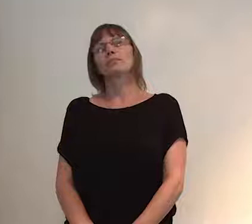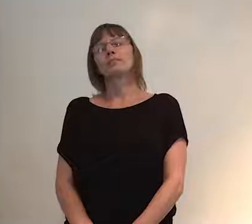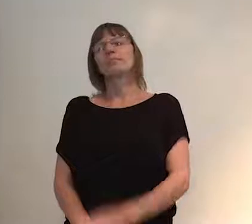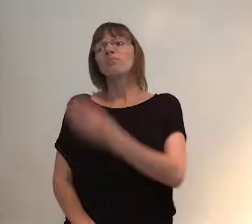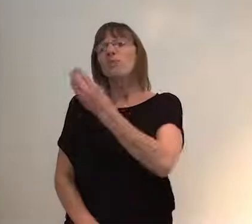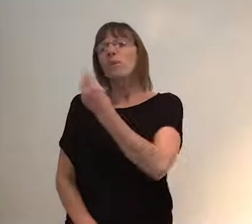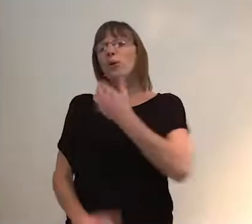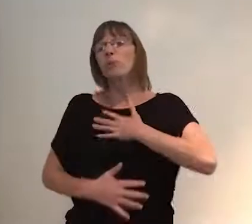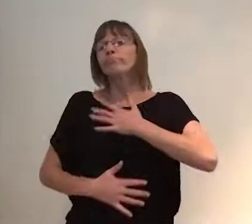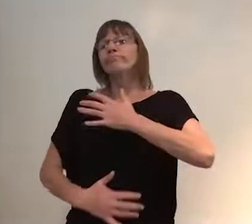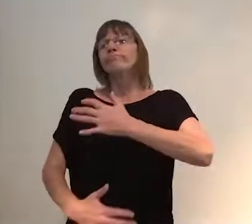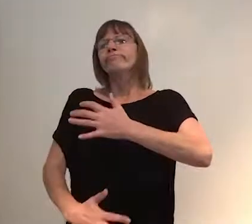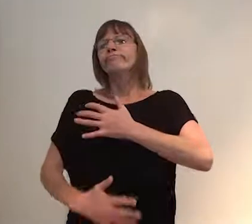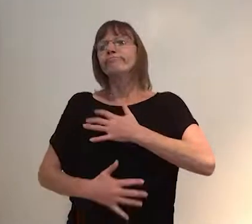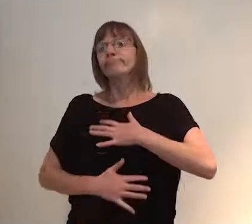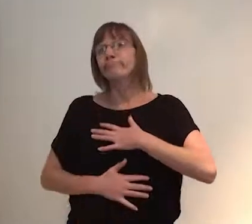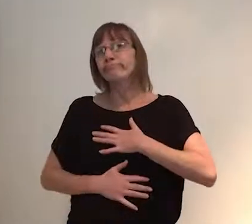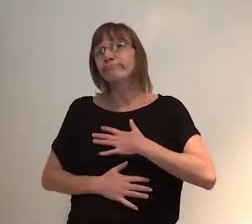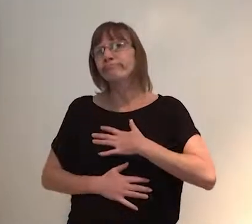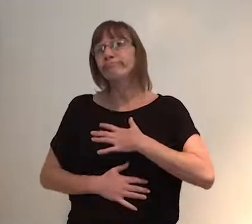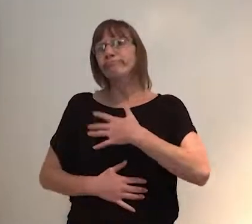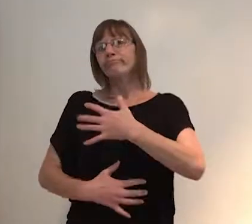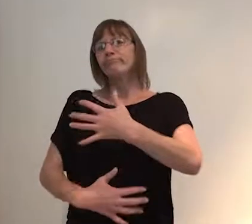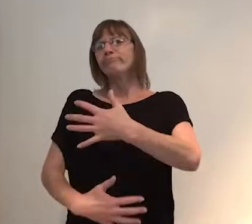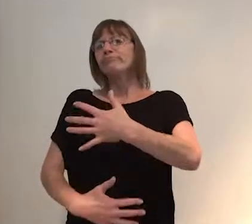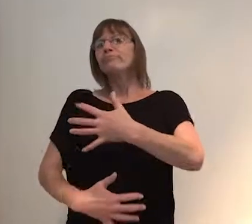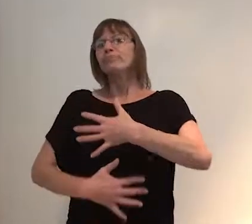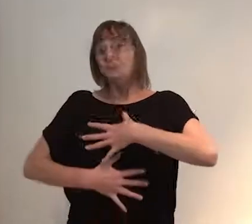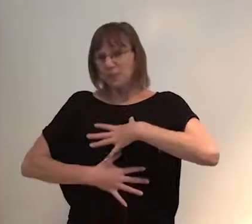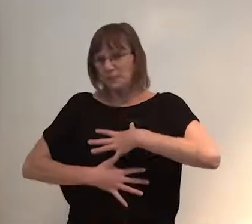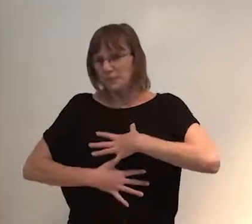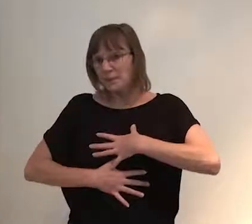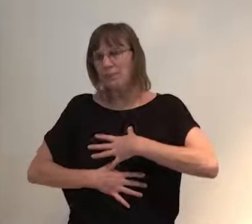We take a couple of breaths here.